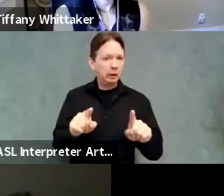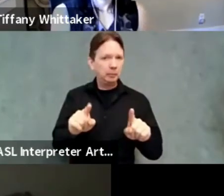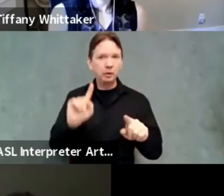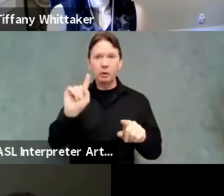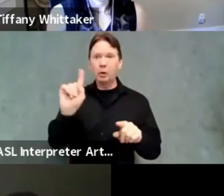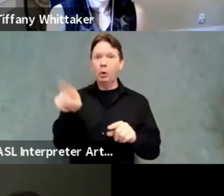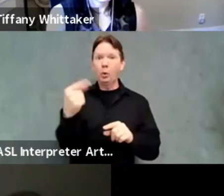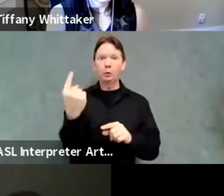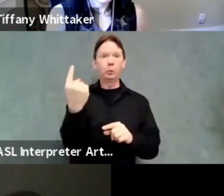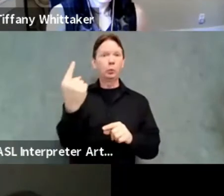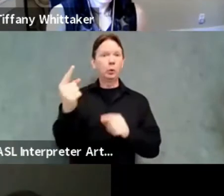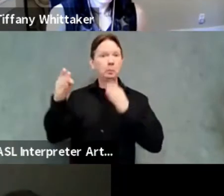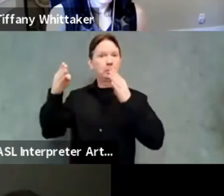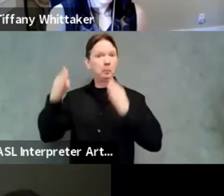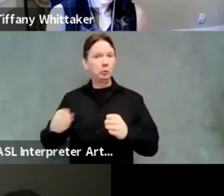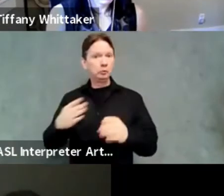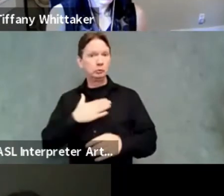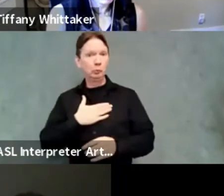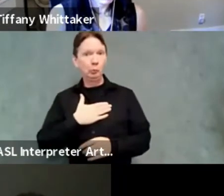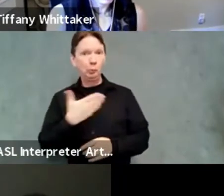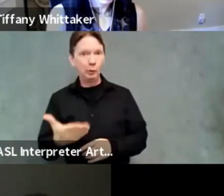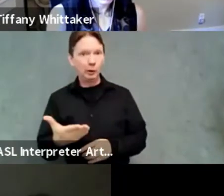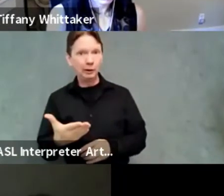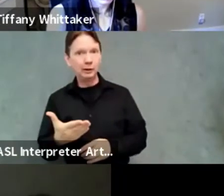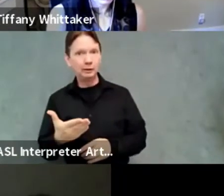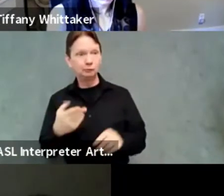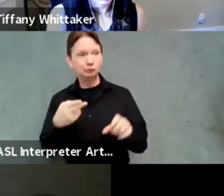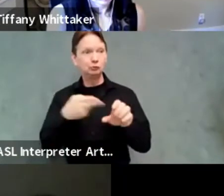you offline about what we can do.